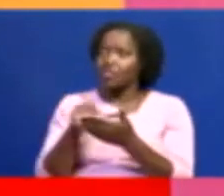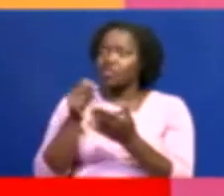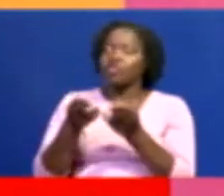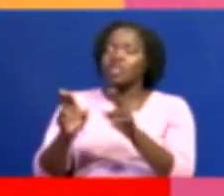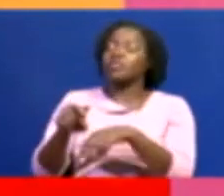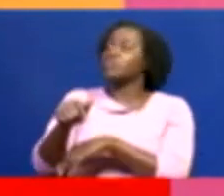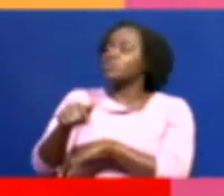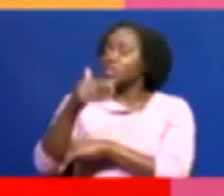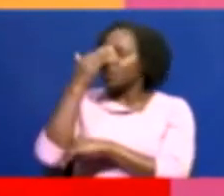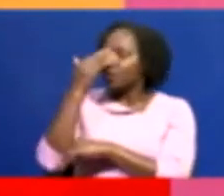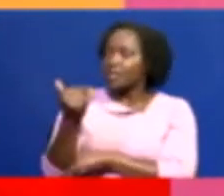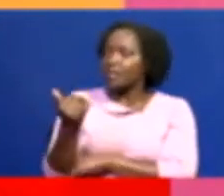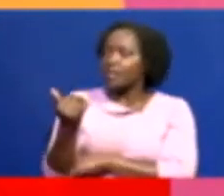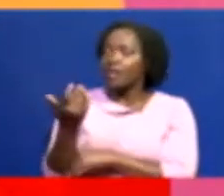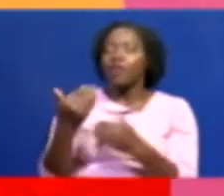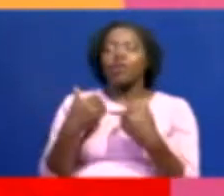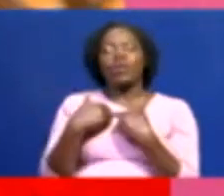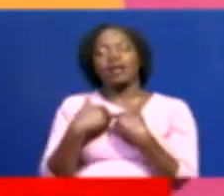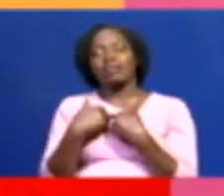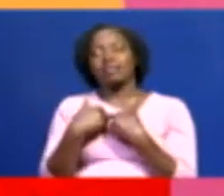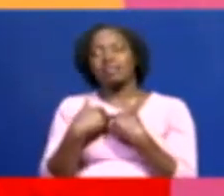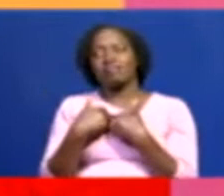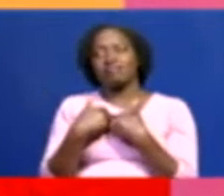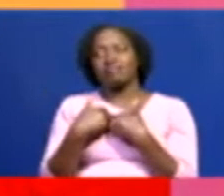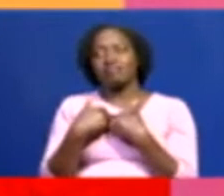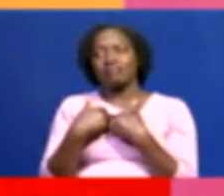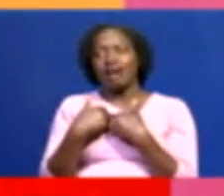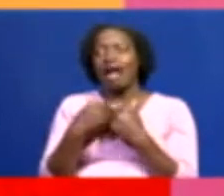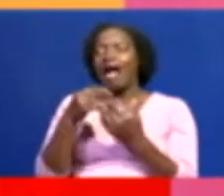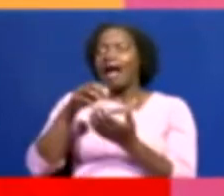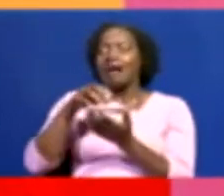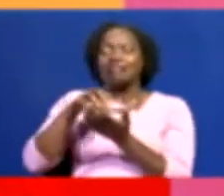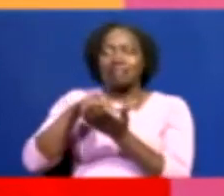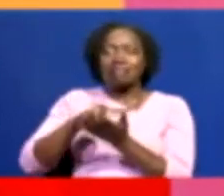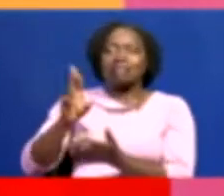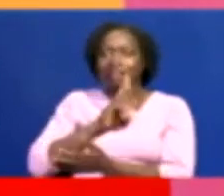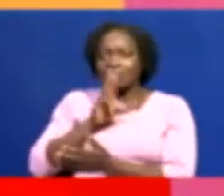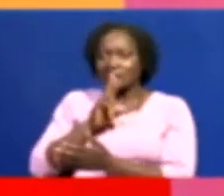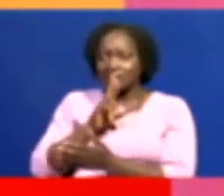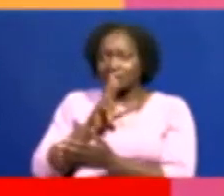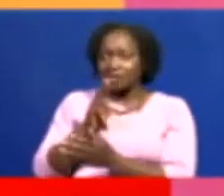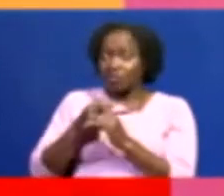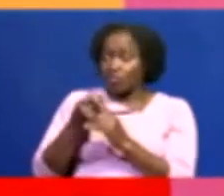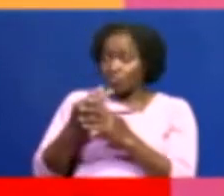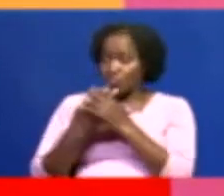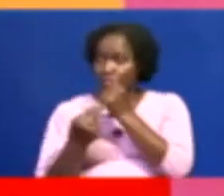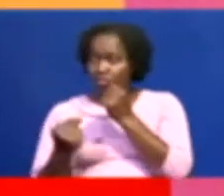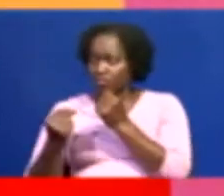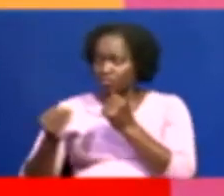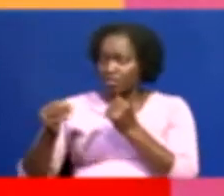happening today because we have grandstanding from both sides of the divide. Mm-hmm. We